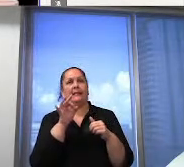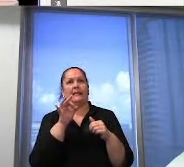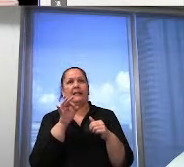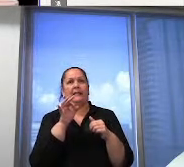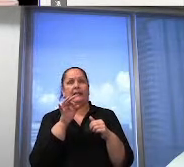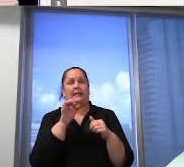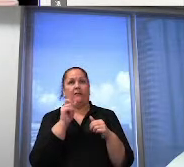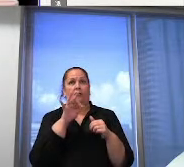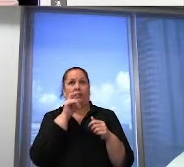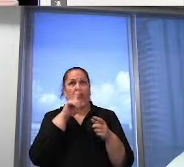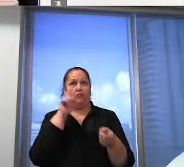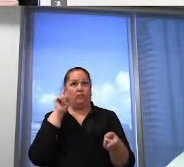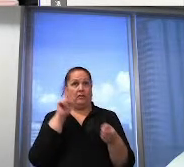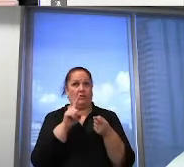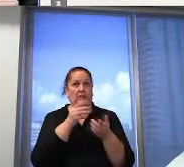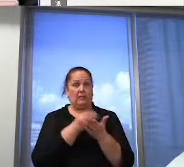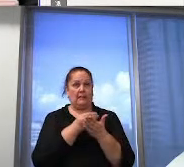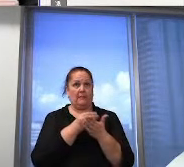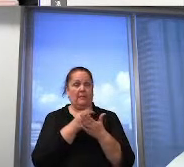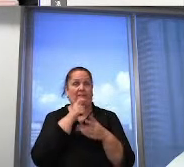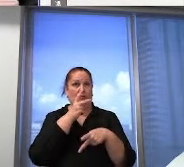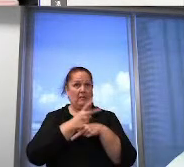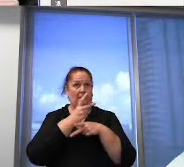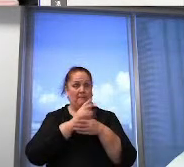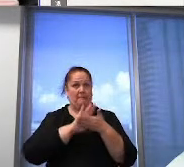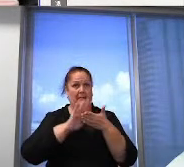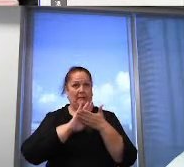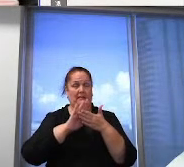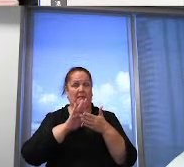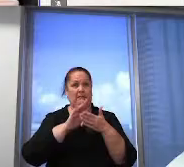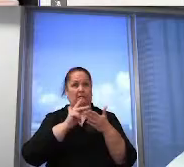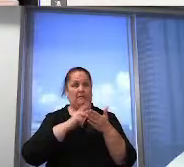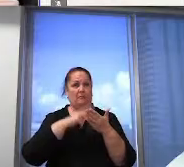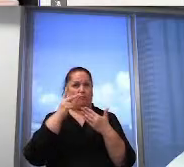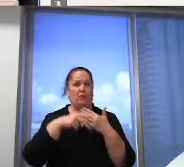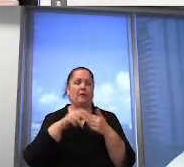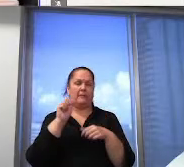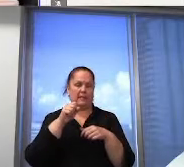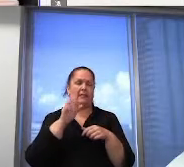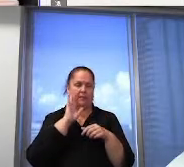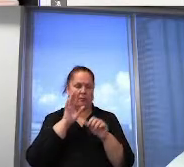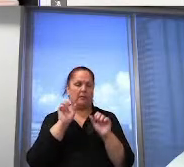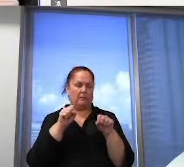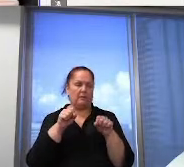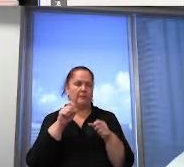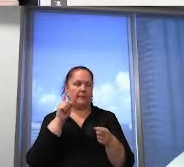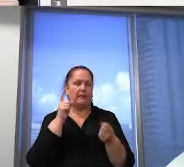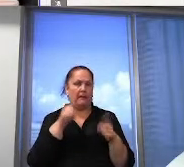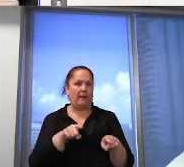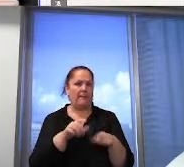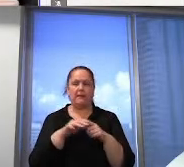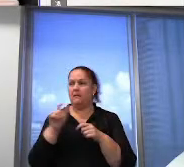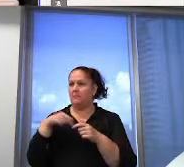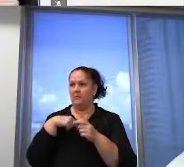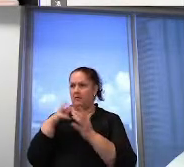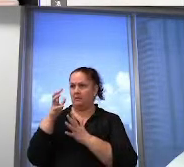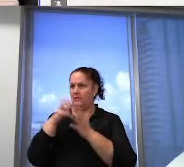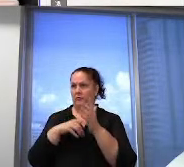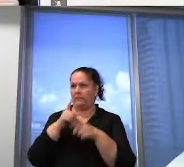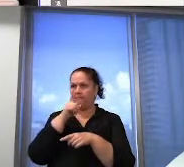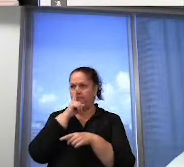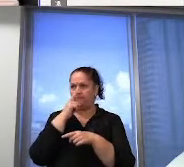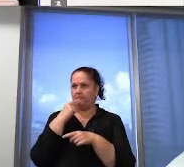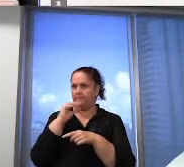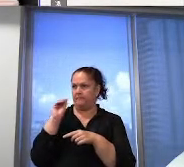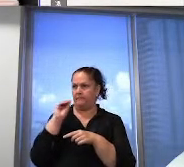If we did reduce the funding for the maintenance programs, yes, they are likely to occur. Okay, you don't say that in